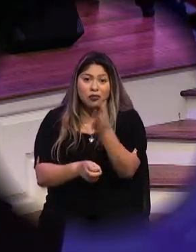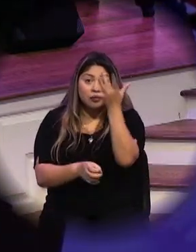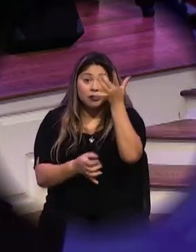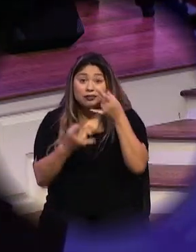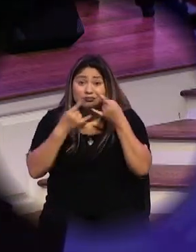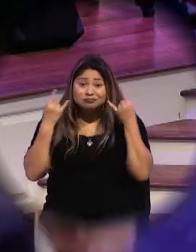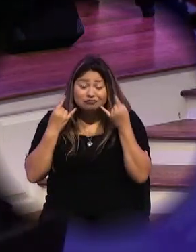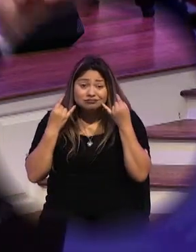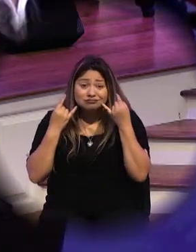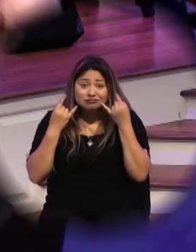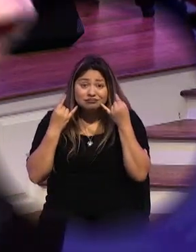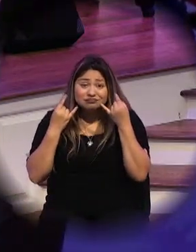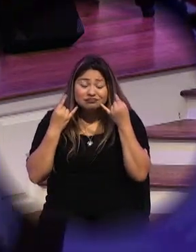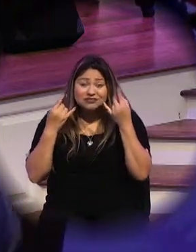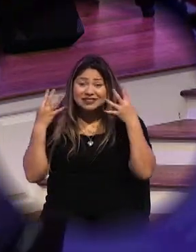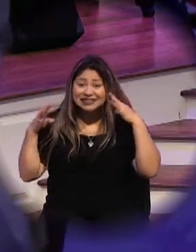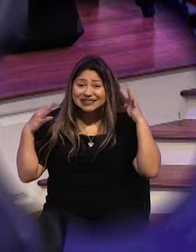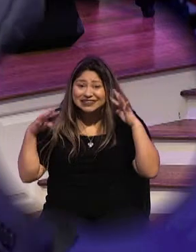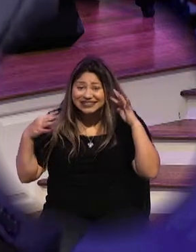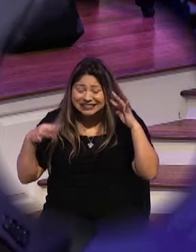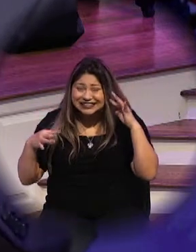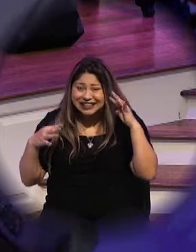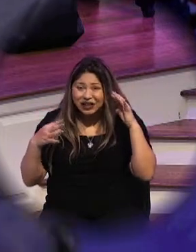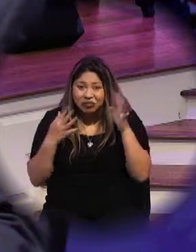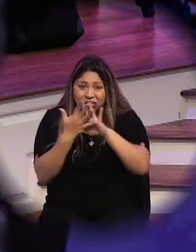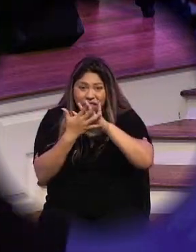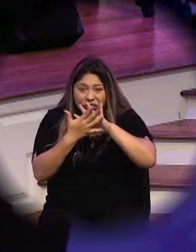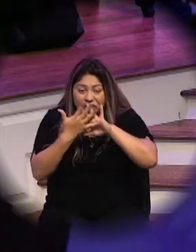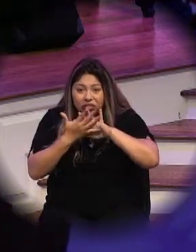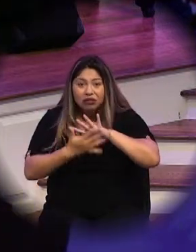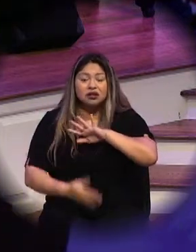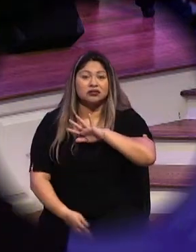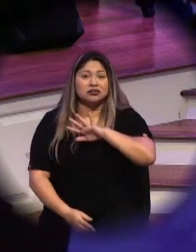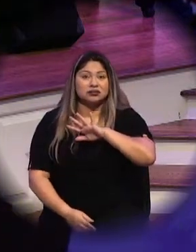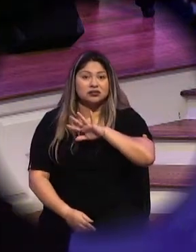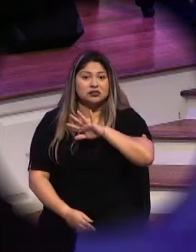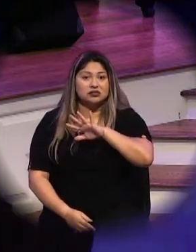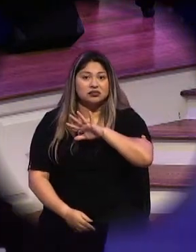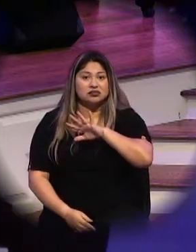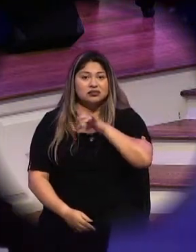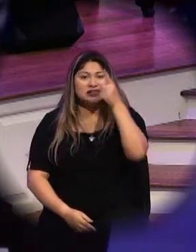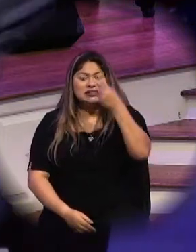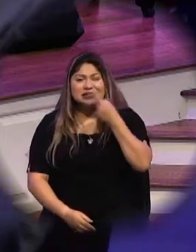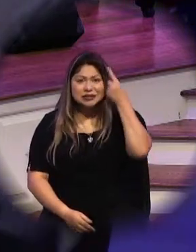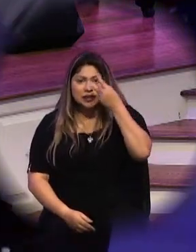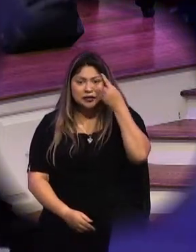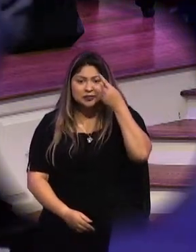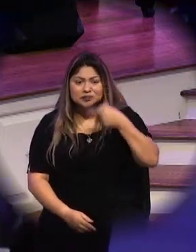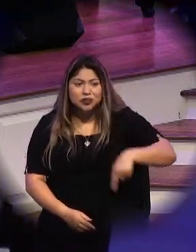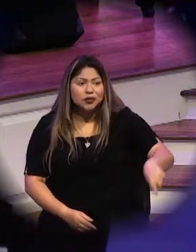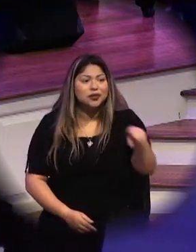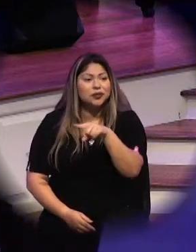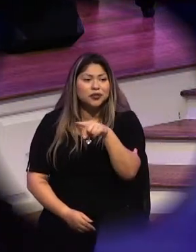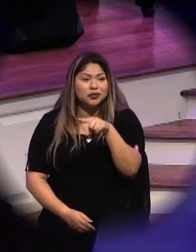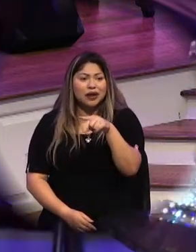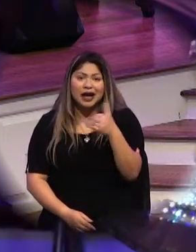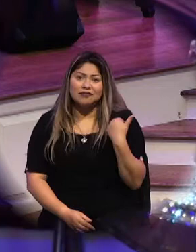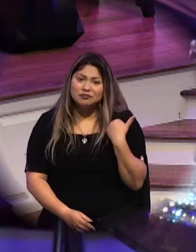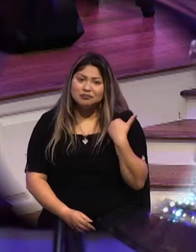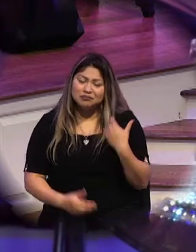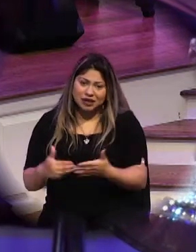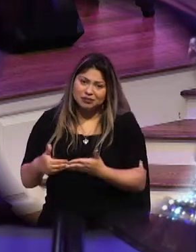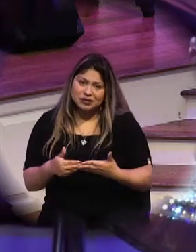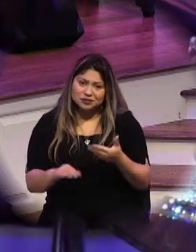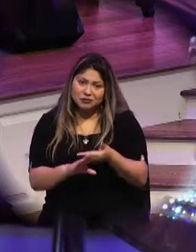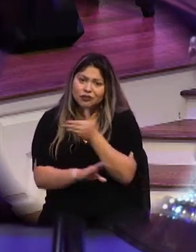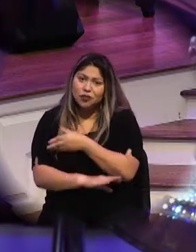very words brought existence into being was a toddler at one point? You've had toddlers in your life, right? That toddlers are aware enough